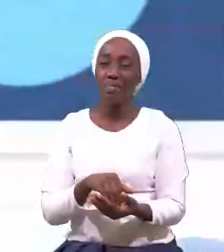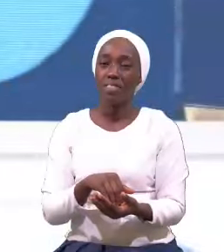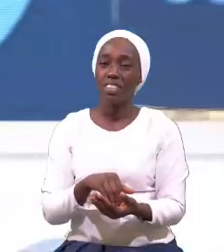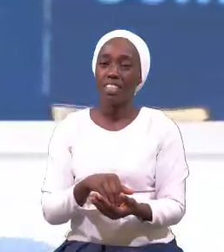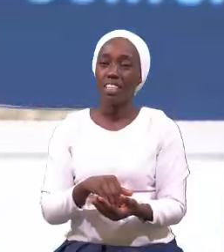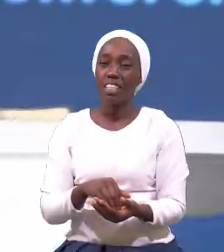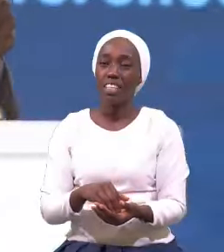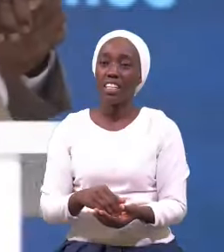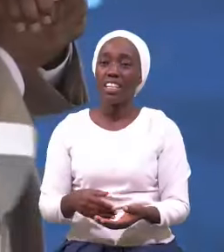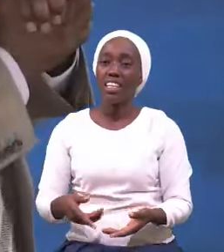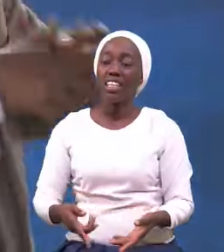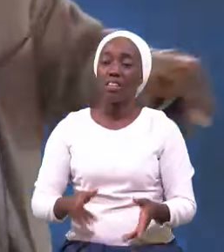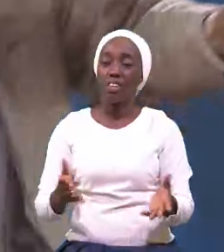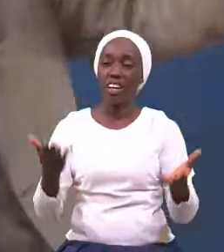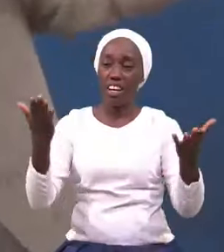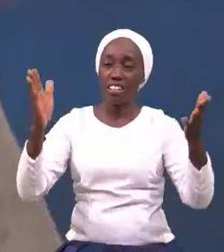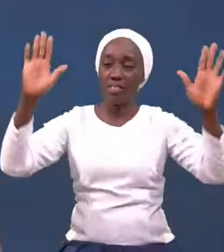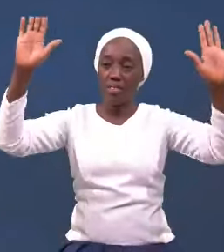Raise up your hand and let us pray.